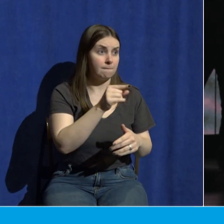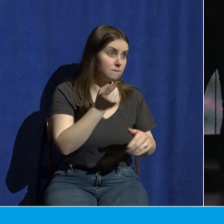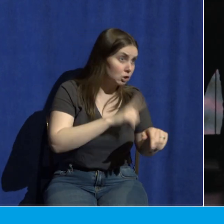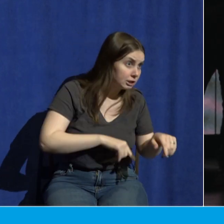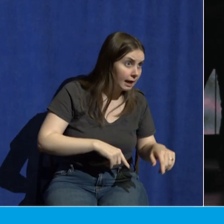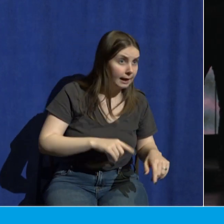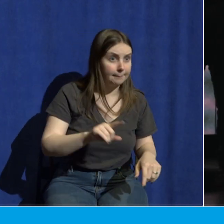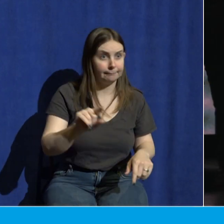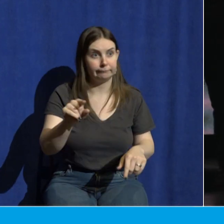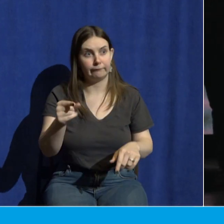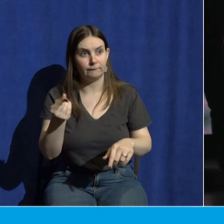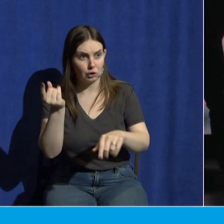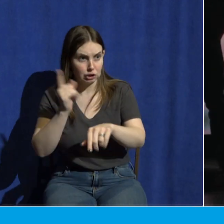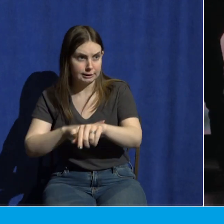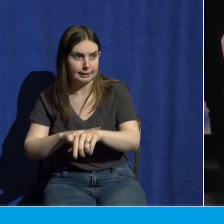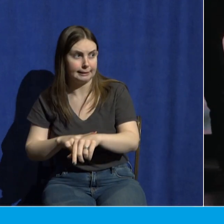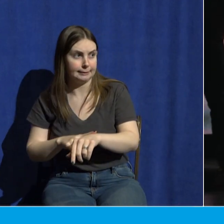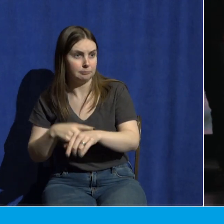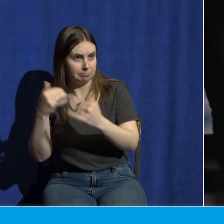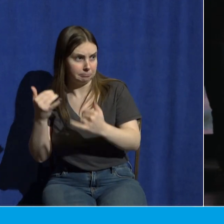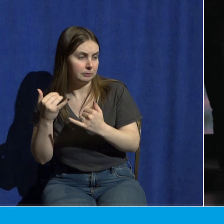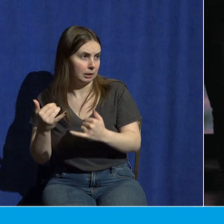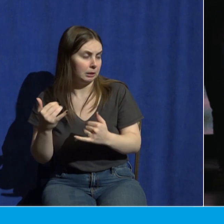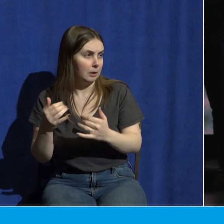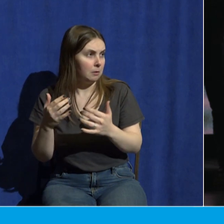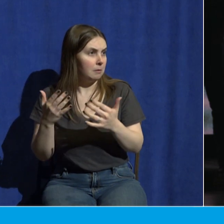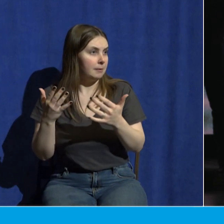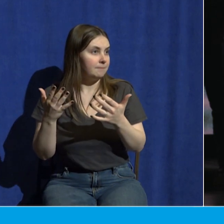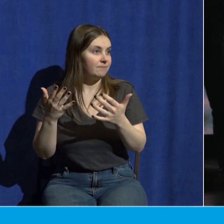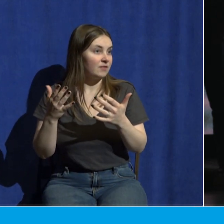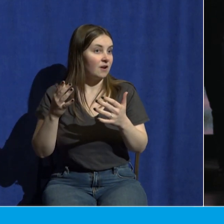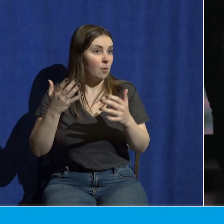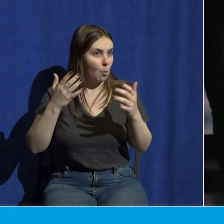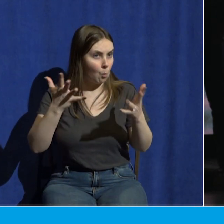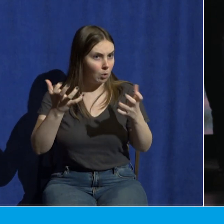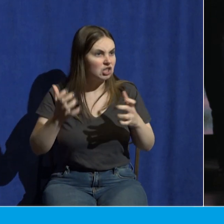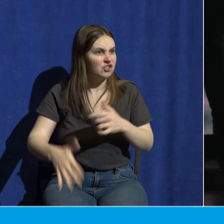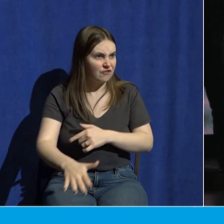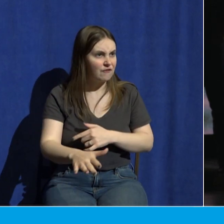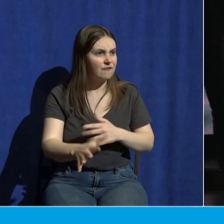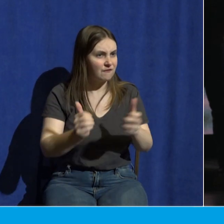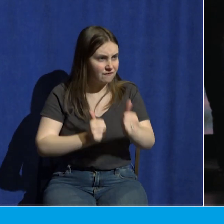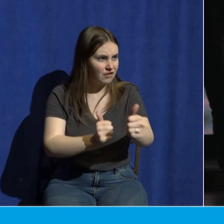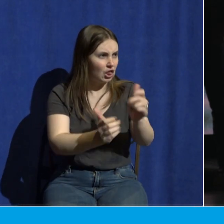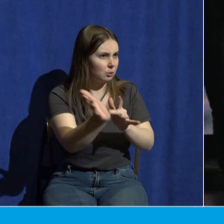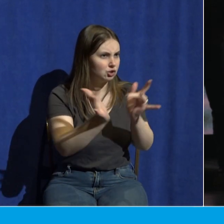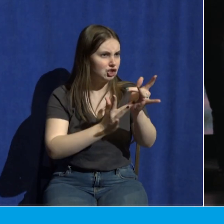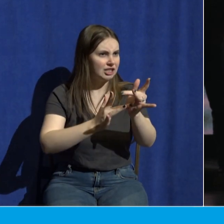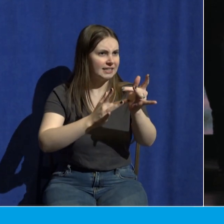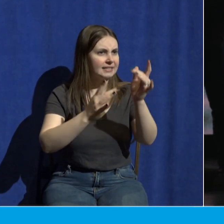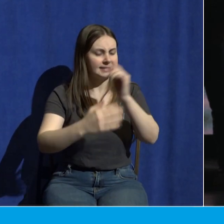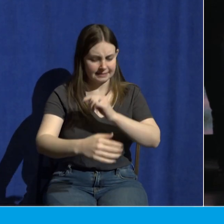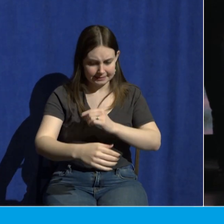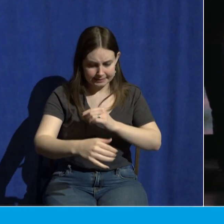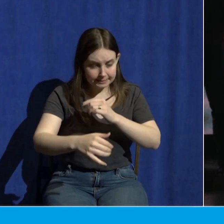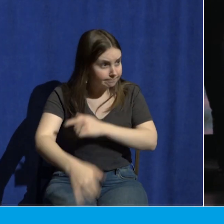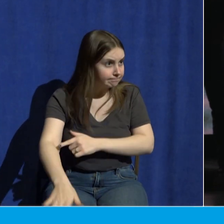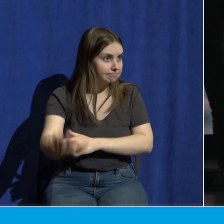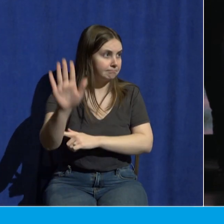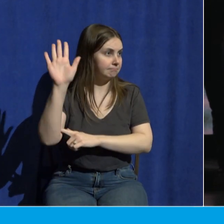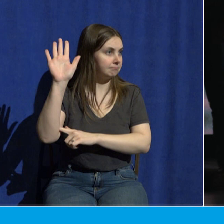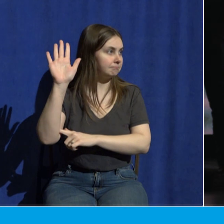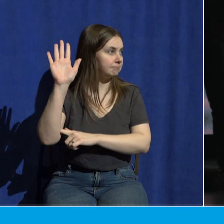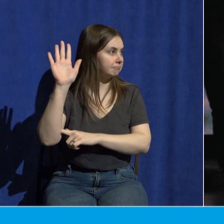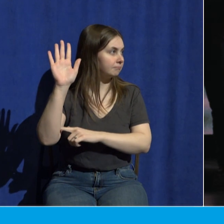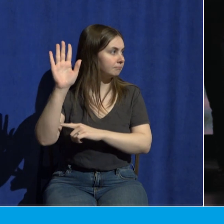long time, to follow Jesus as King. Would you just lift your hand up where you are? If that's you, if that describes you,